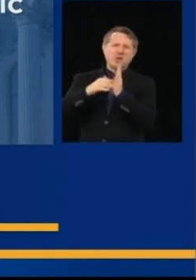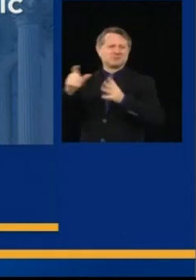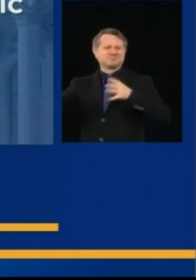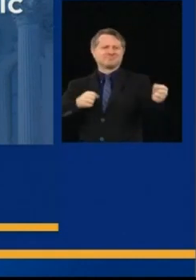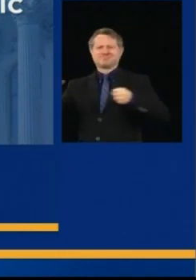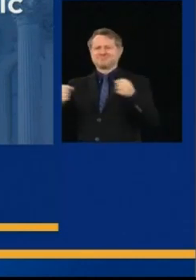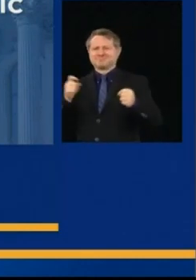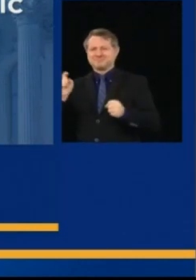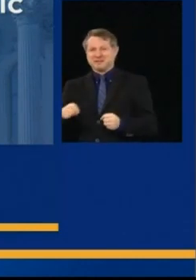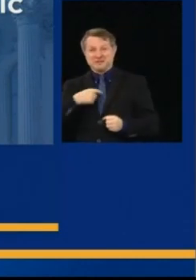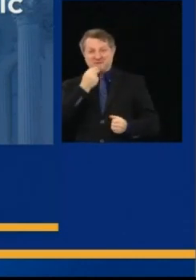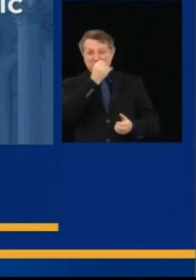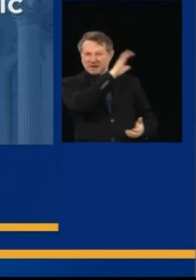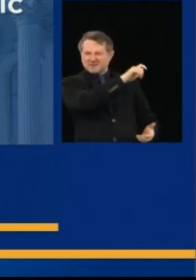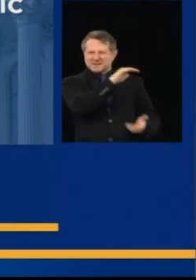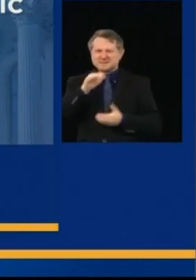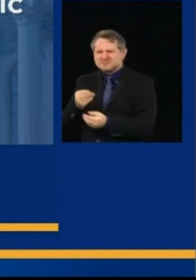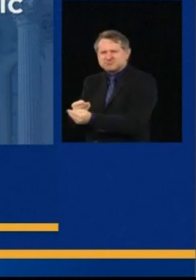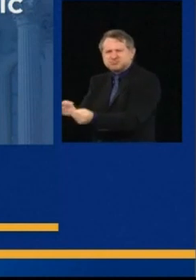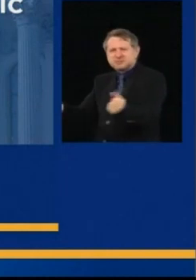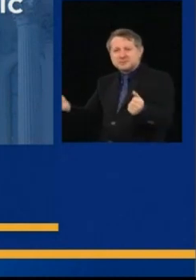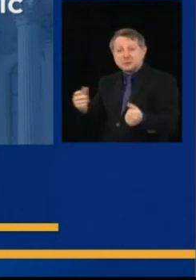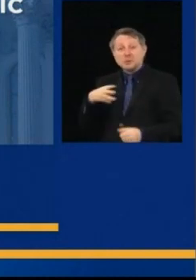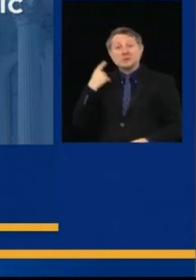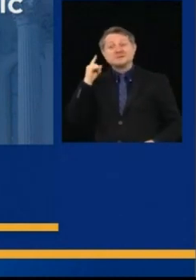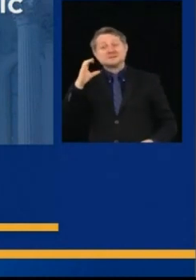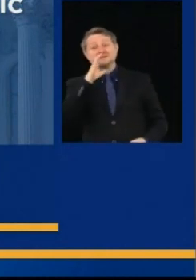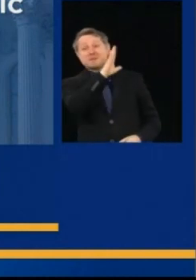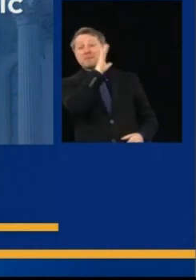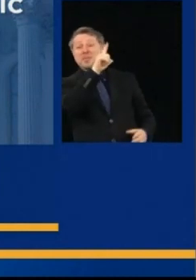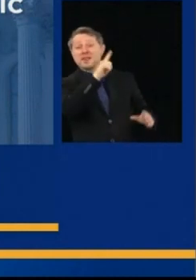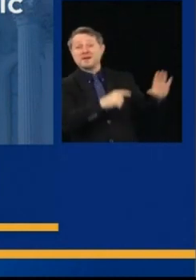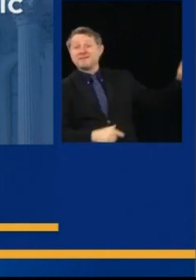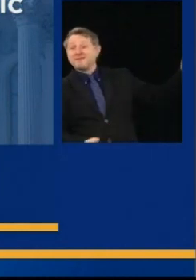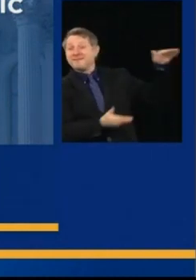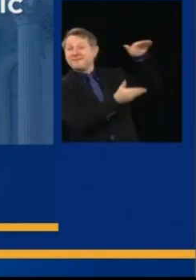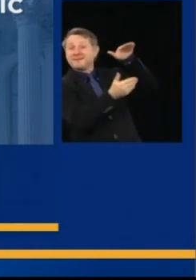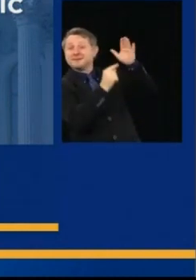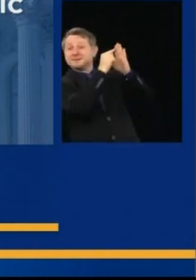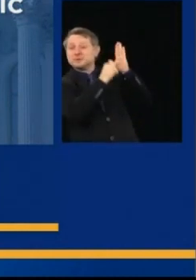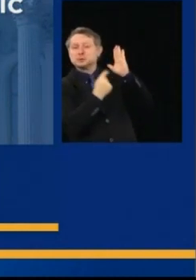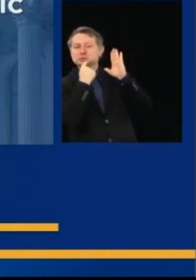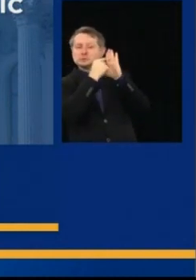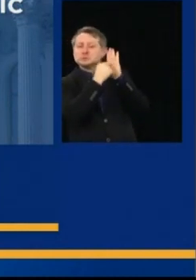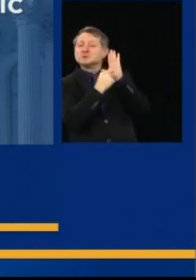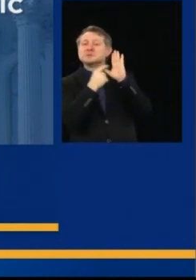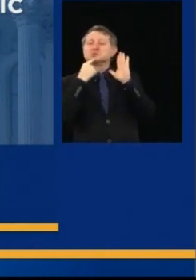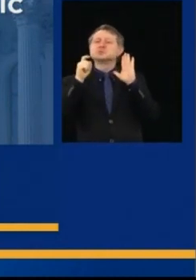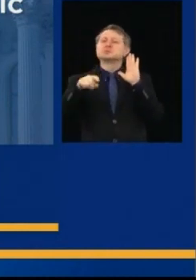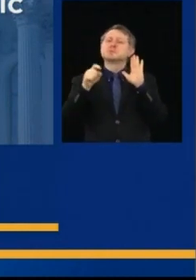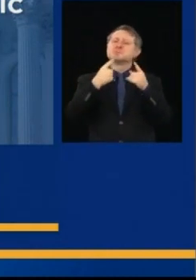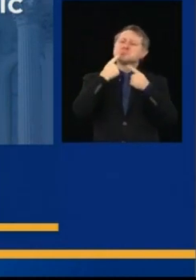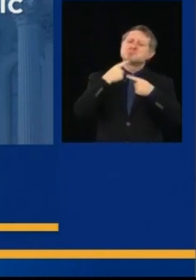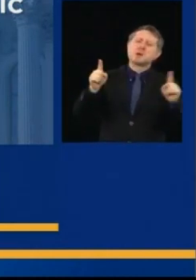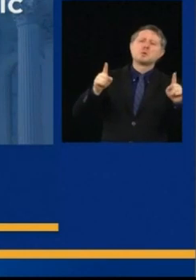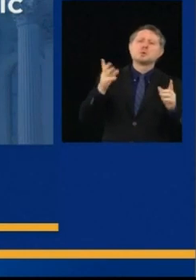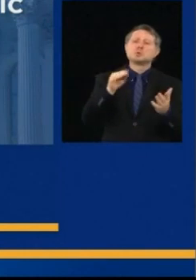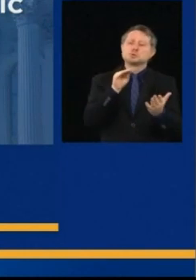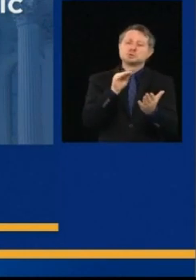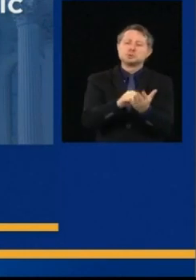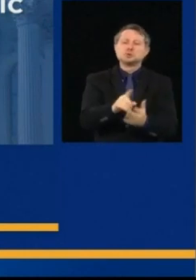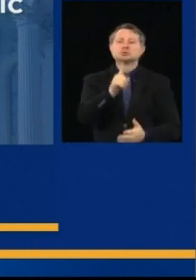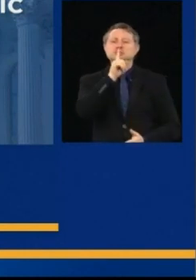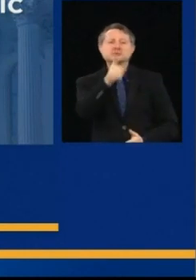for that. The Washington bill should finally provide a real economic stimulus